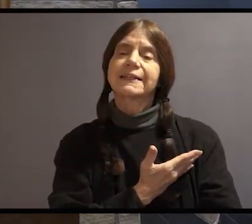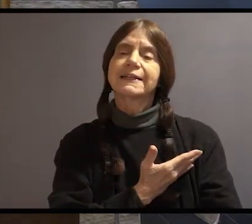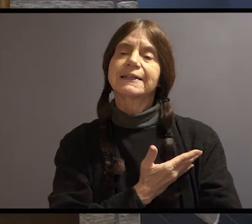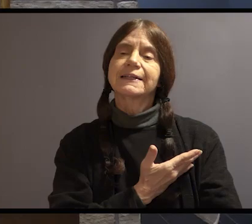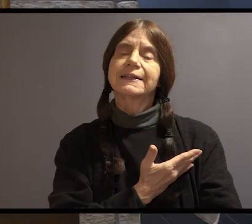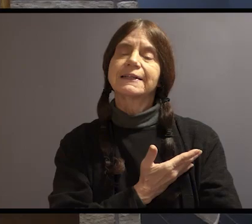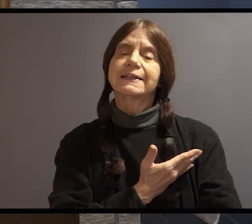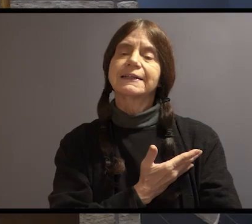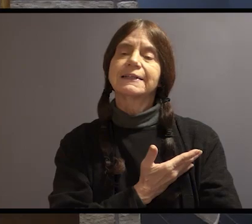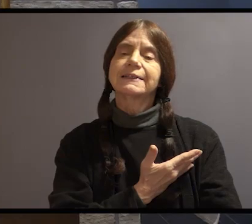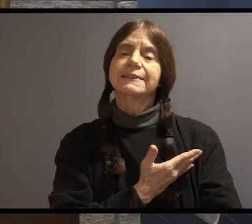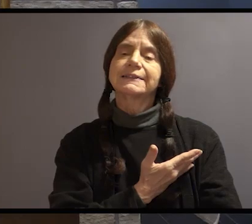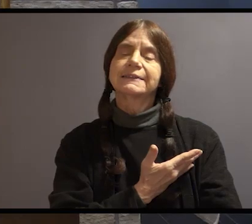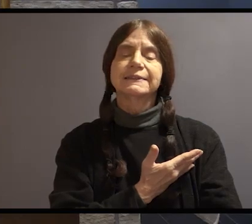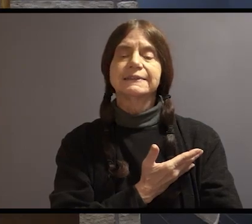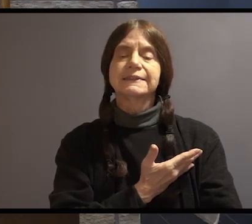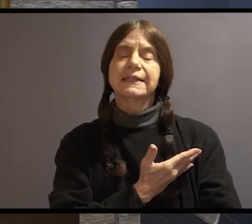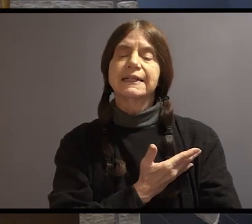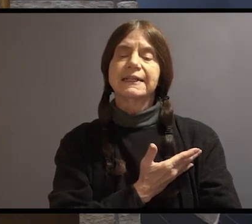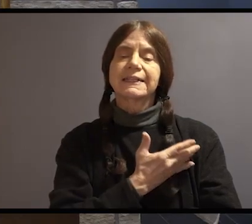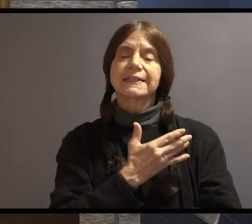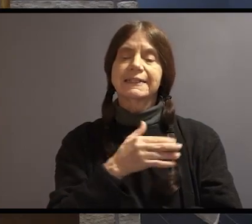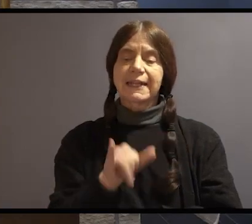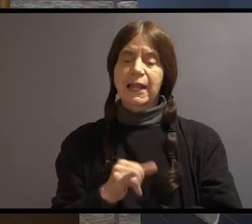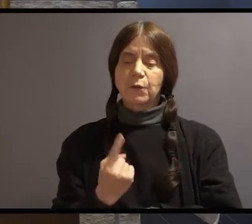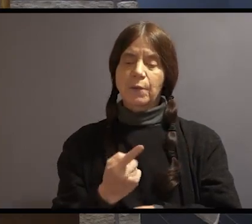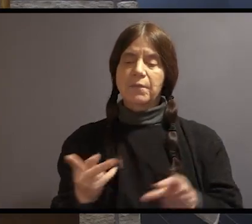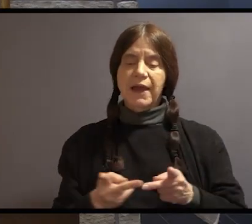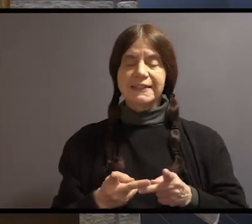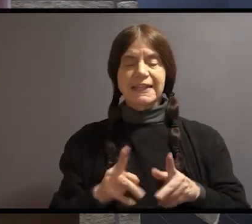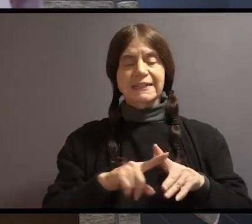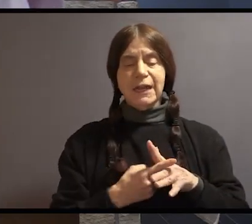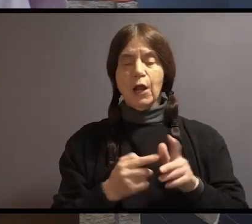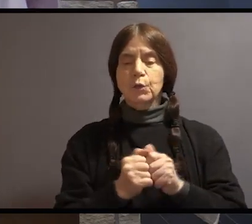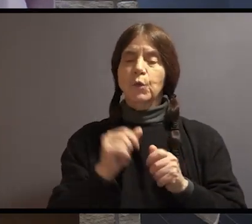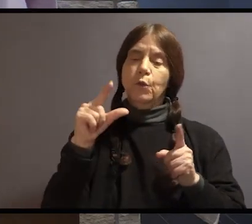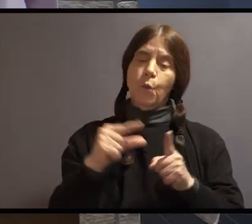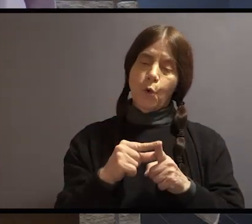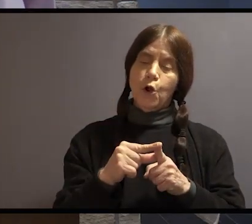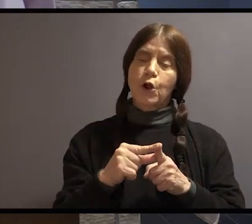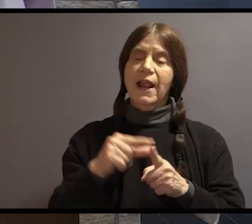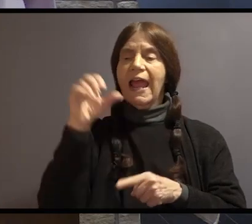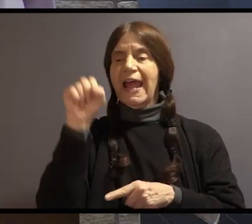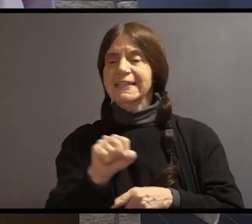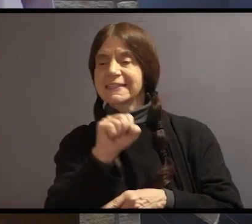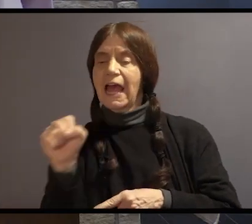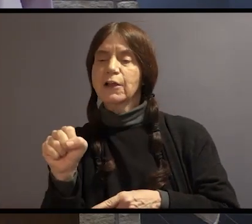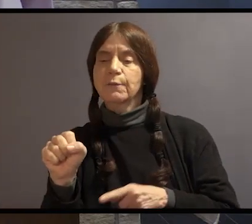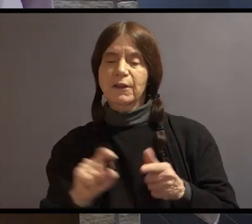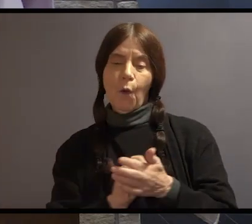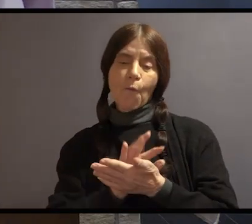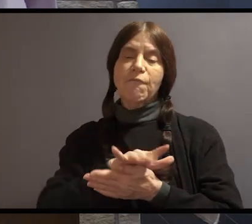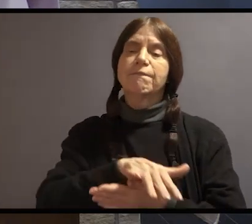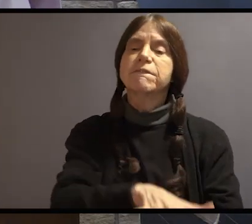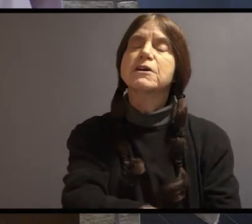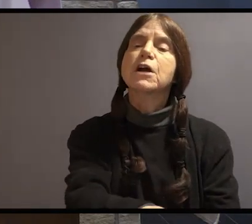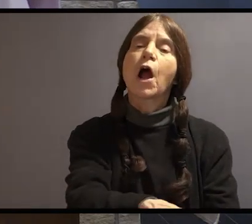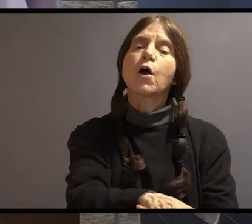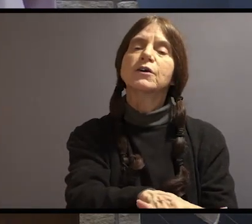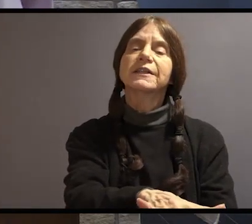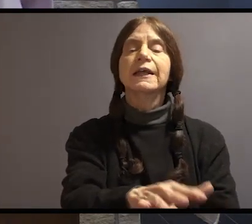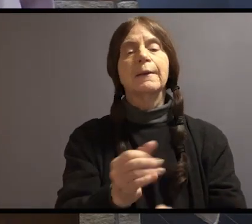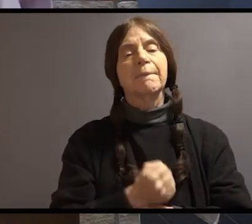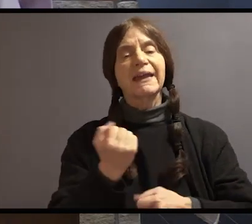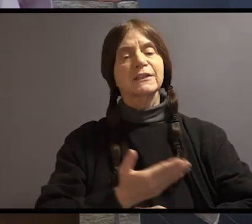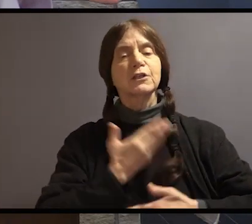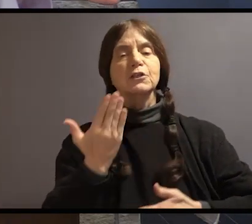stay in church. It starts in word and sacrament, but it goes out into our daily lives. It makes us